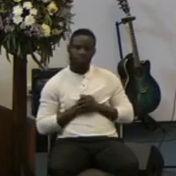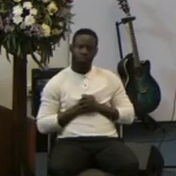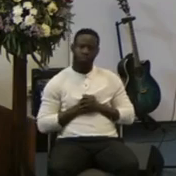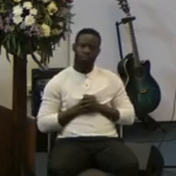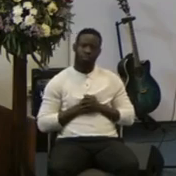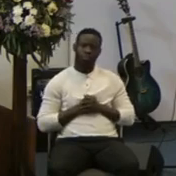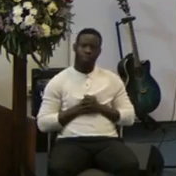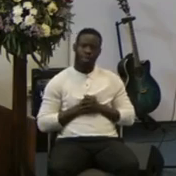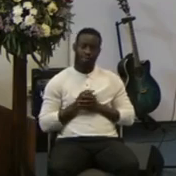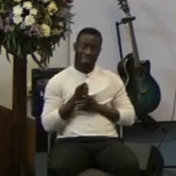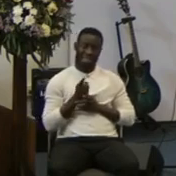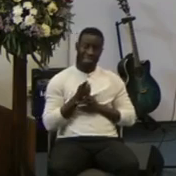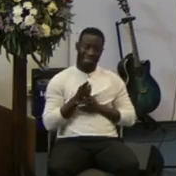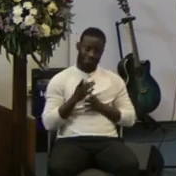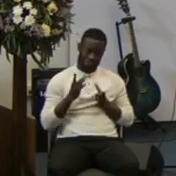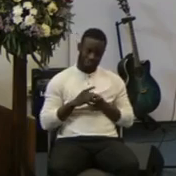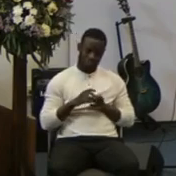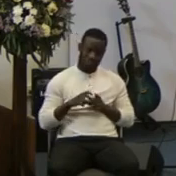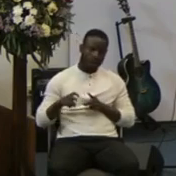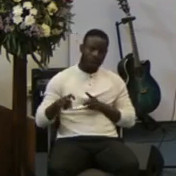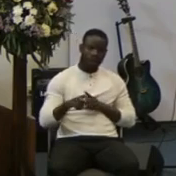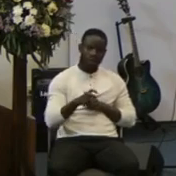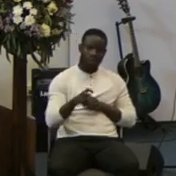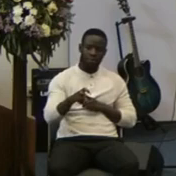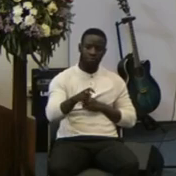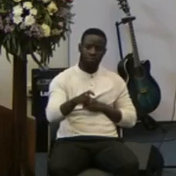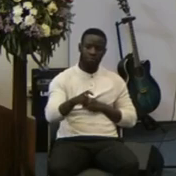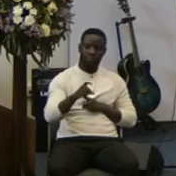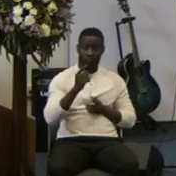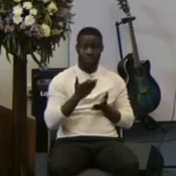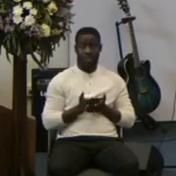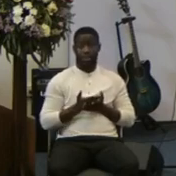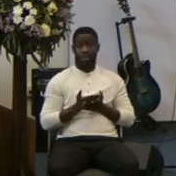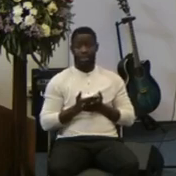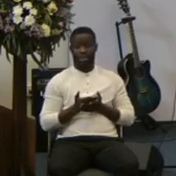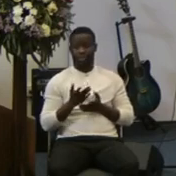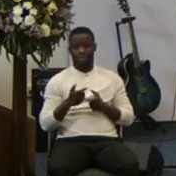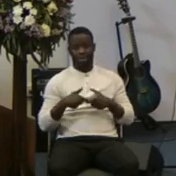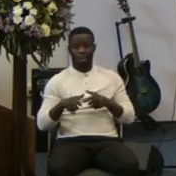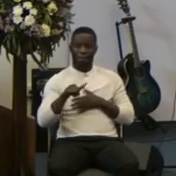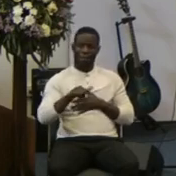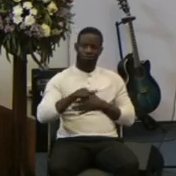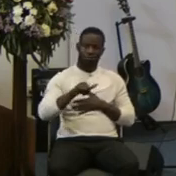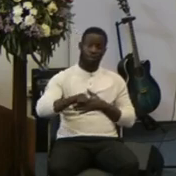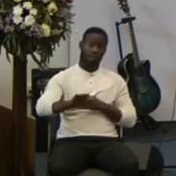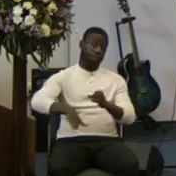And sadly, it's a part of the journey of faith that probably will be a mystery